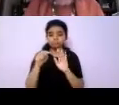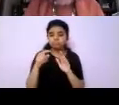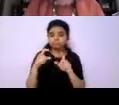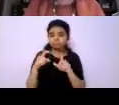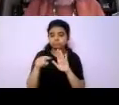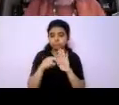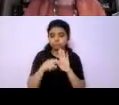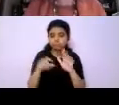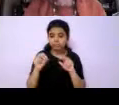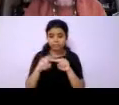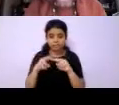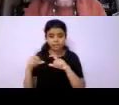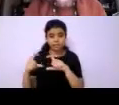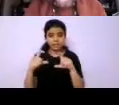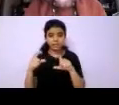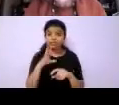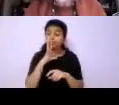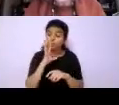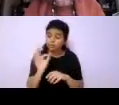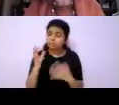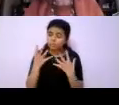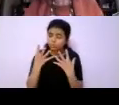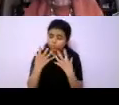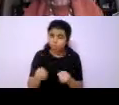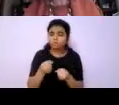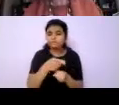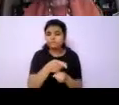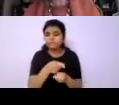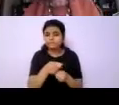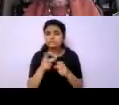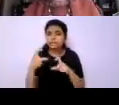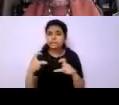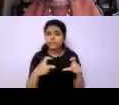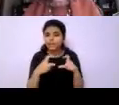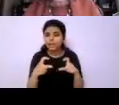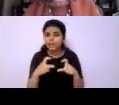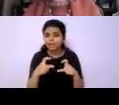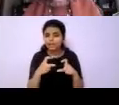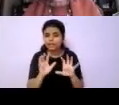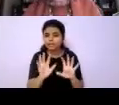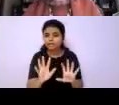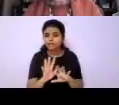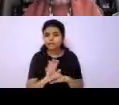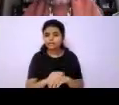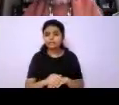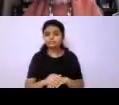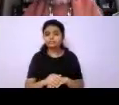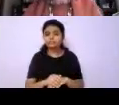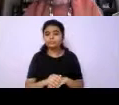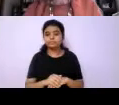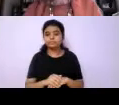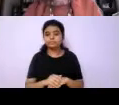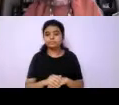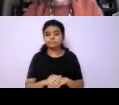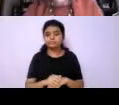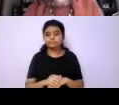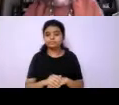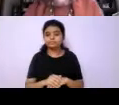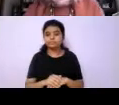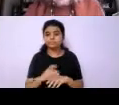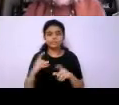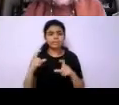that are genuine and legitimate. That's to say, you don't, as a carer, you don't have to meet every